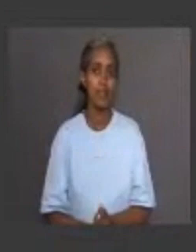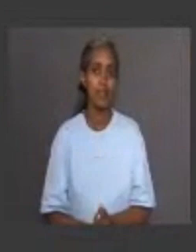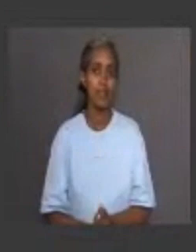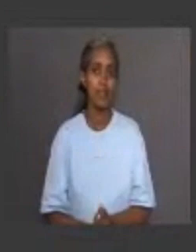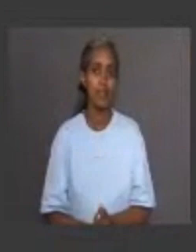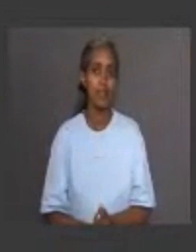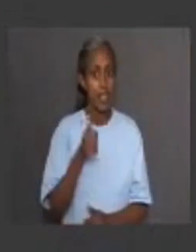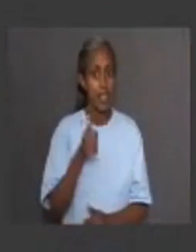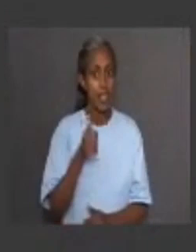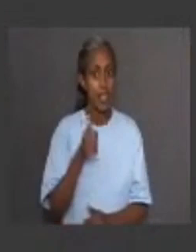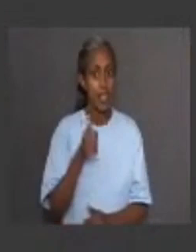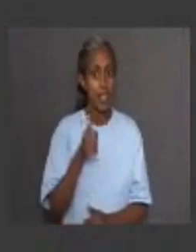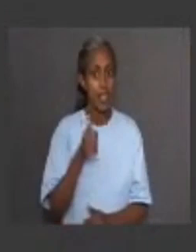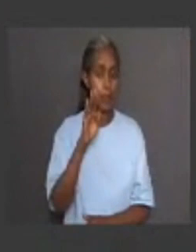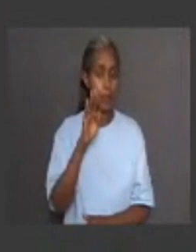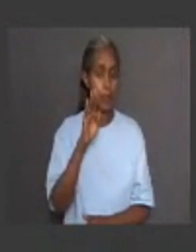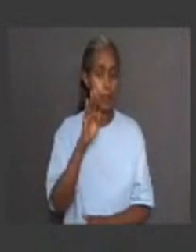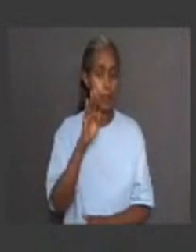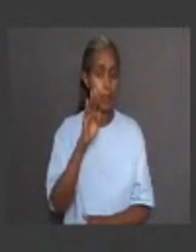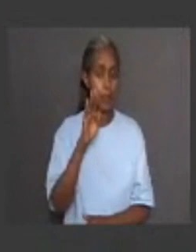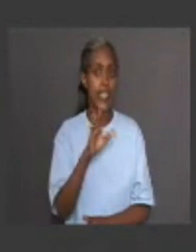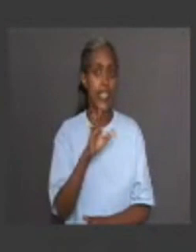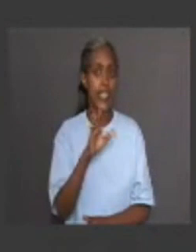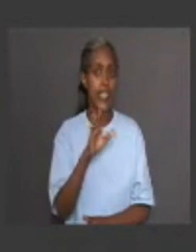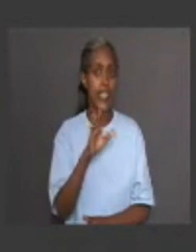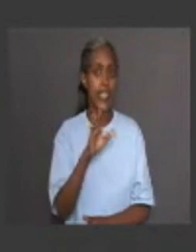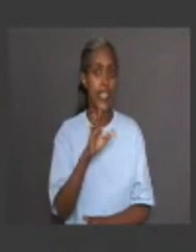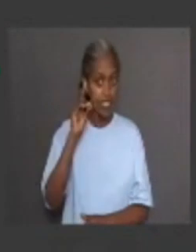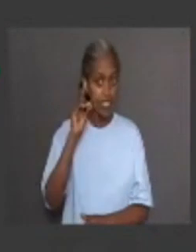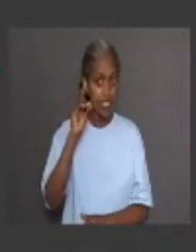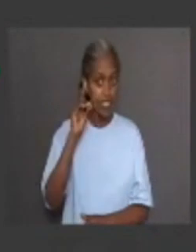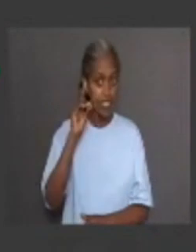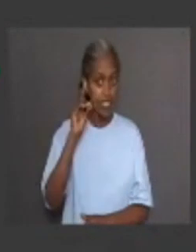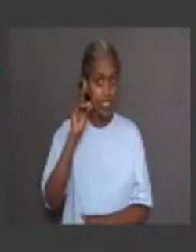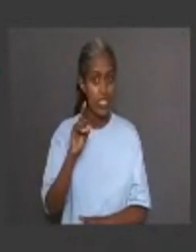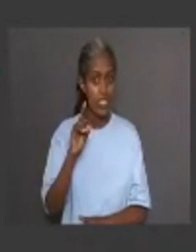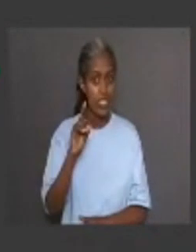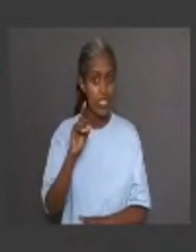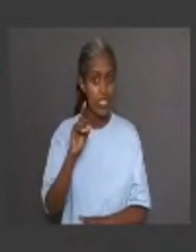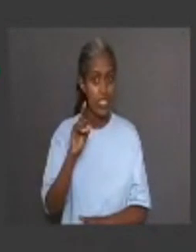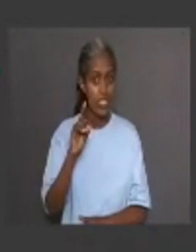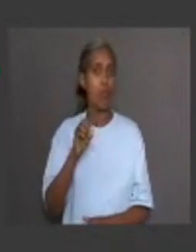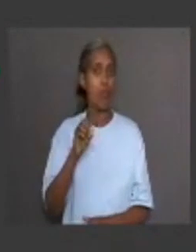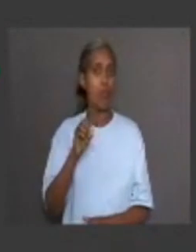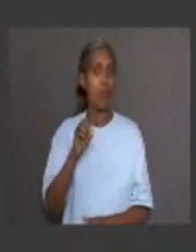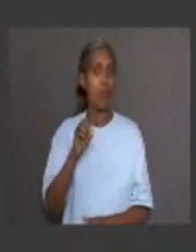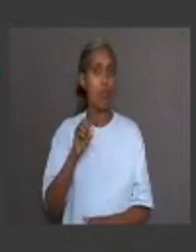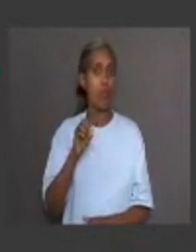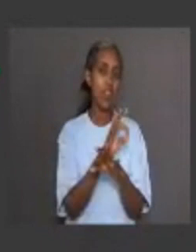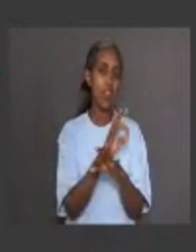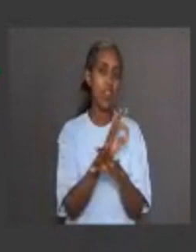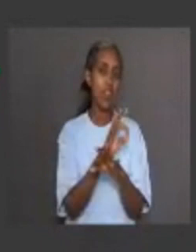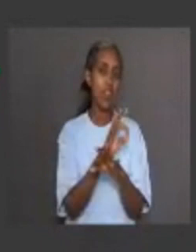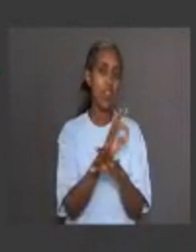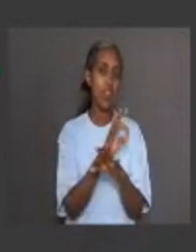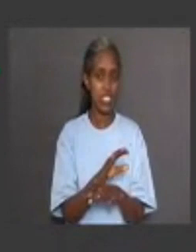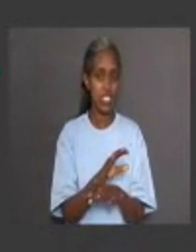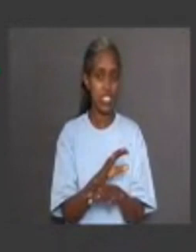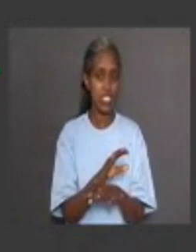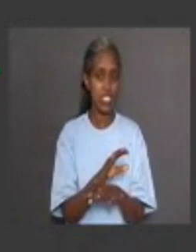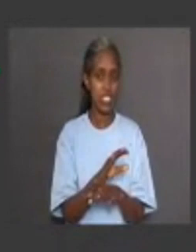A, B, and D are polynomial functions in that